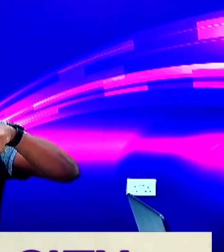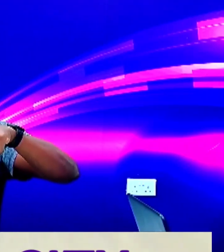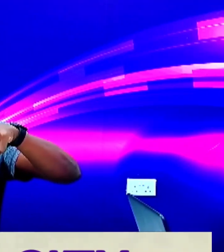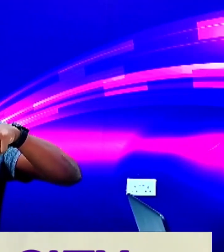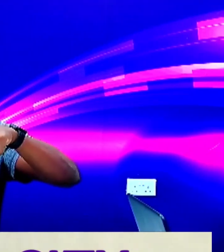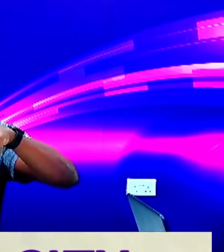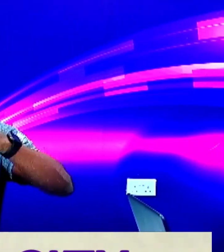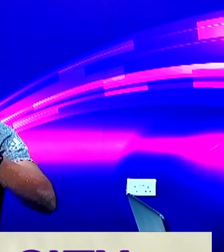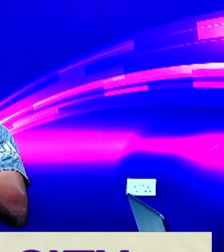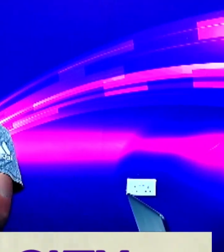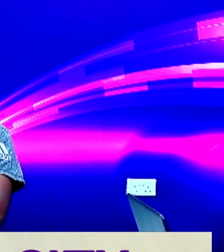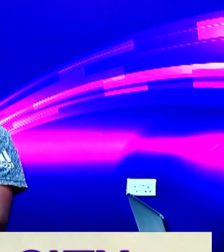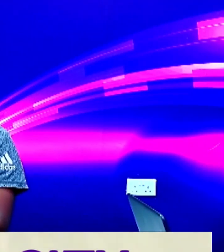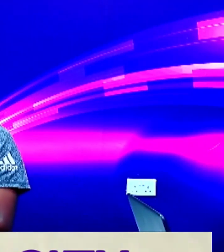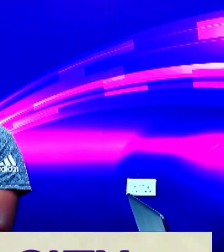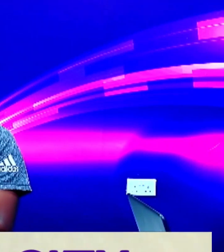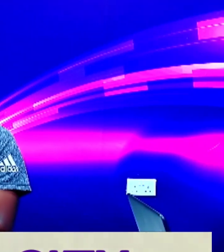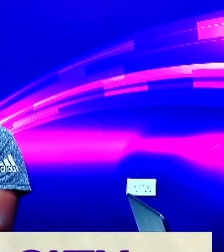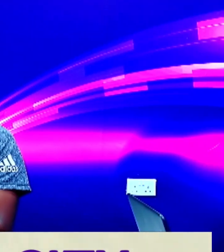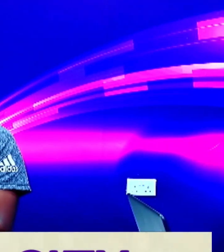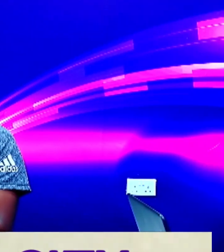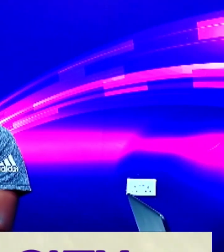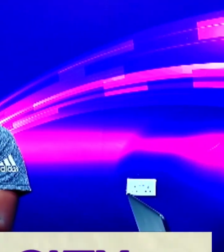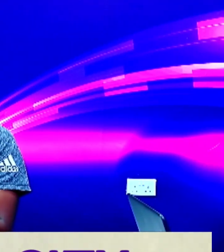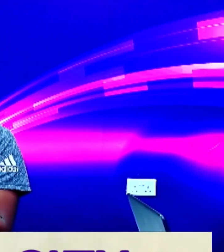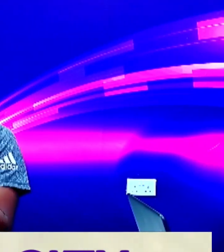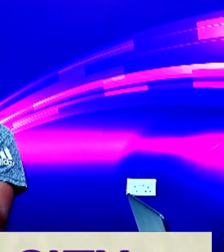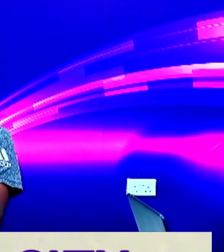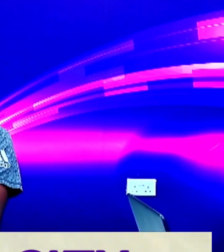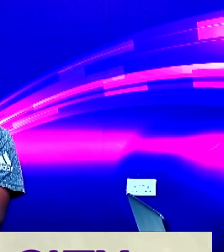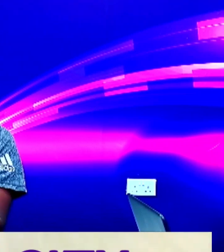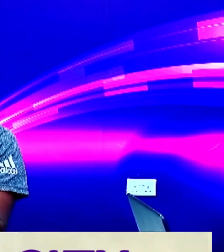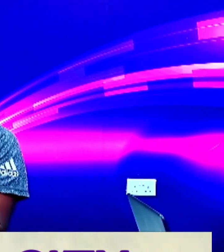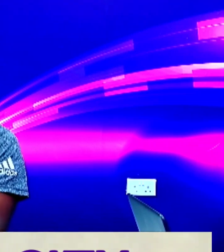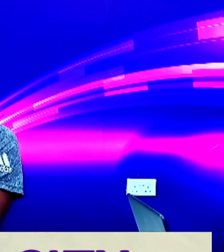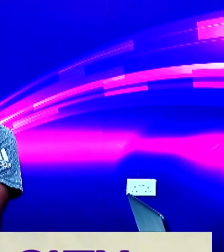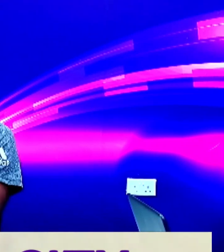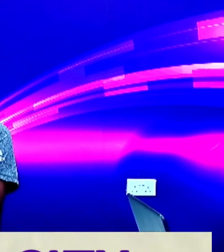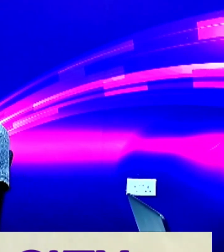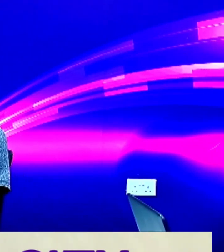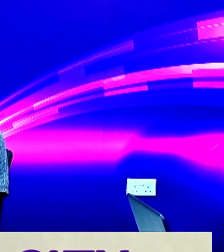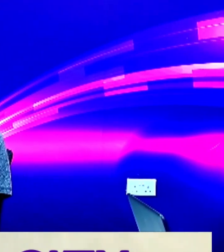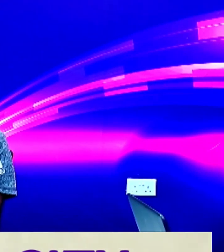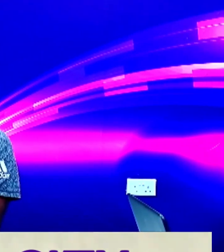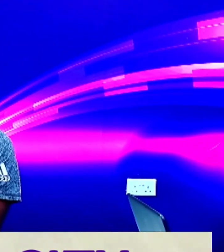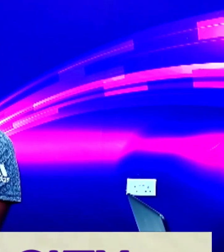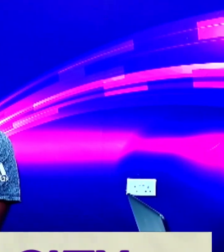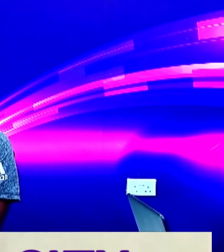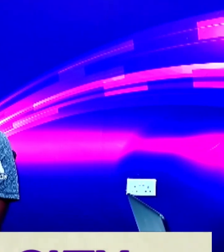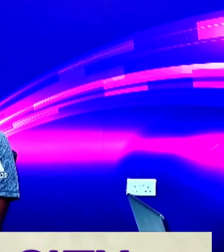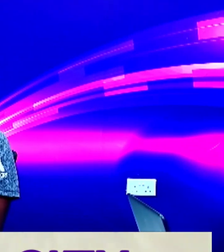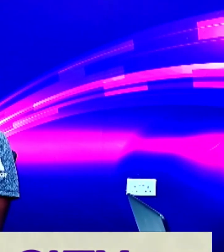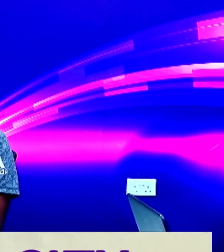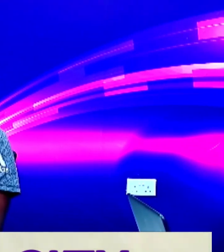sometimes the threes will move forward and backward. So probably it will go to 5. So it will be hard to